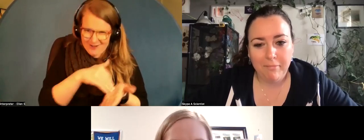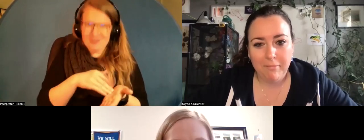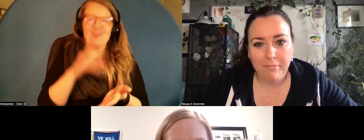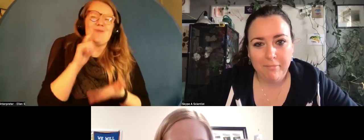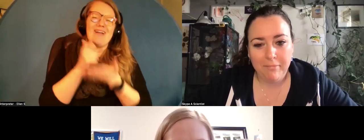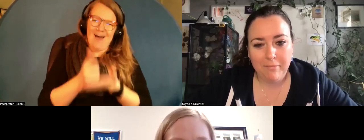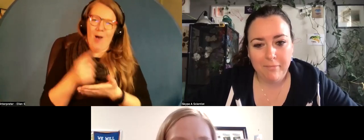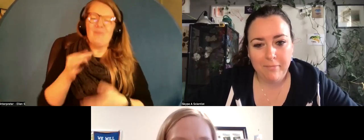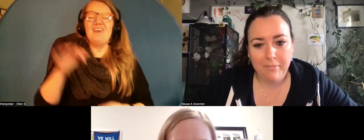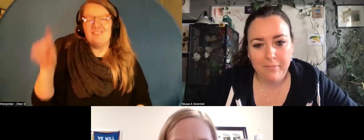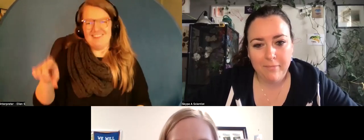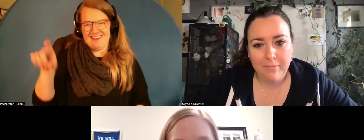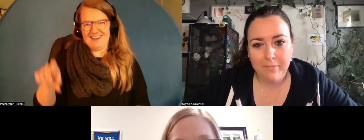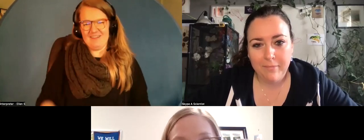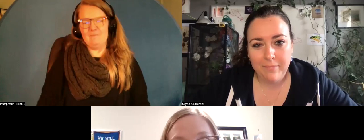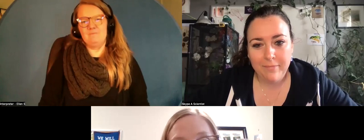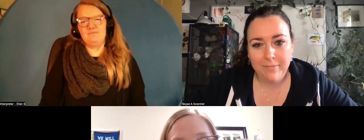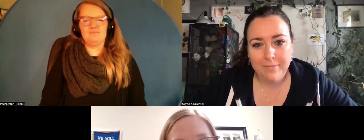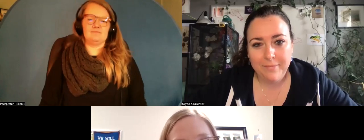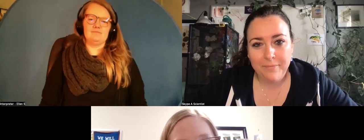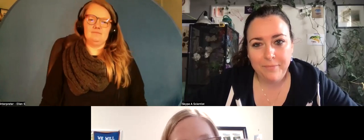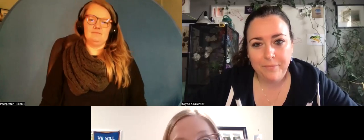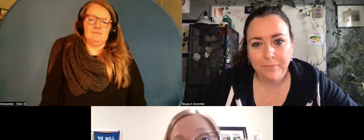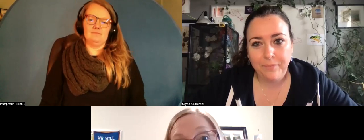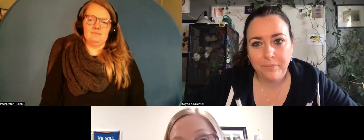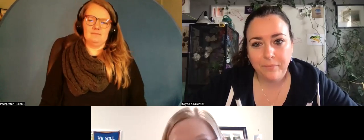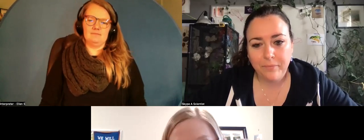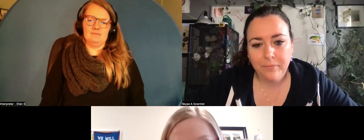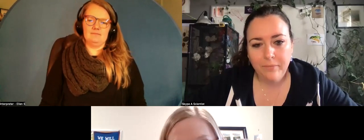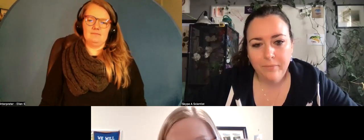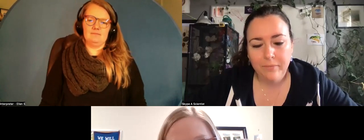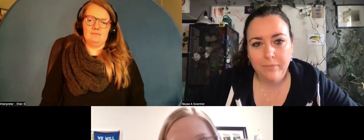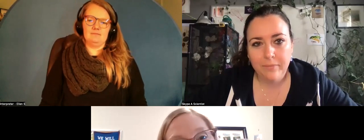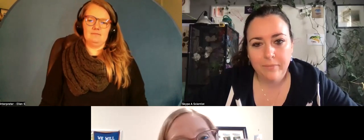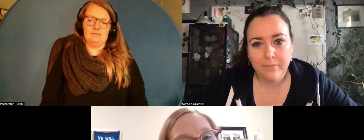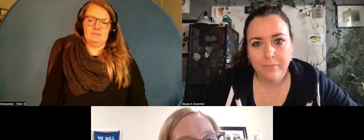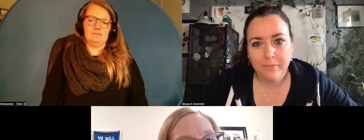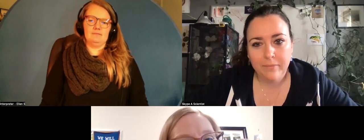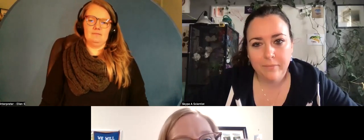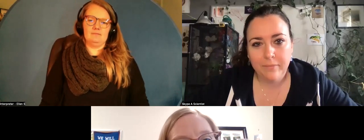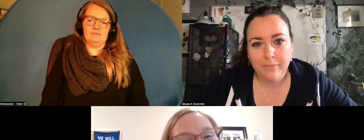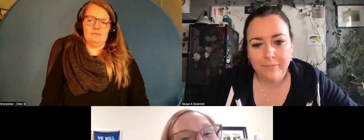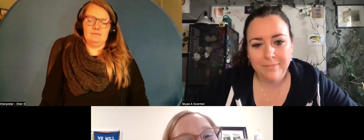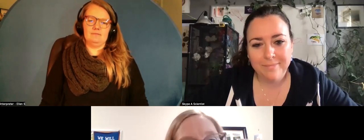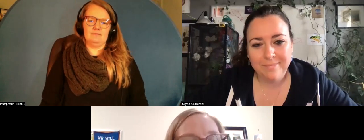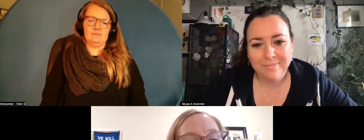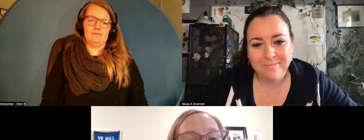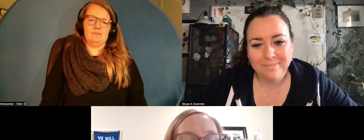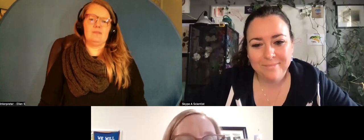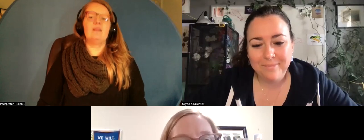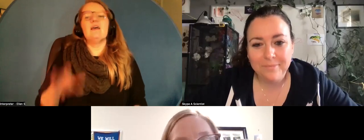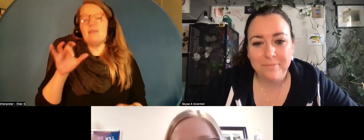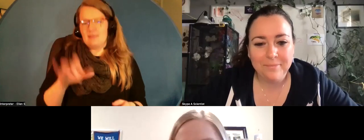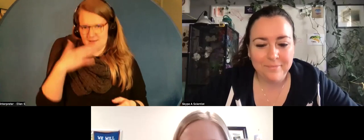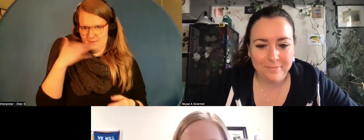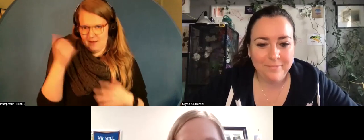if that's an option in terms of treatment, then they would be the best person to give you